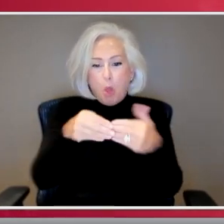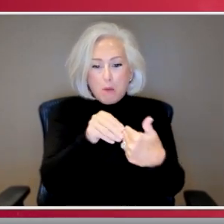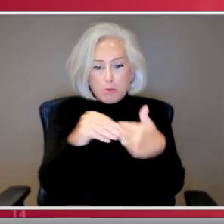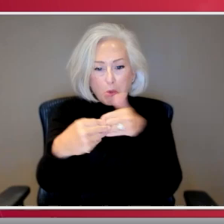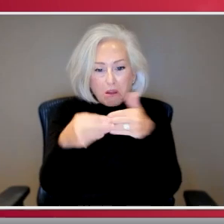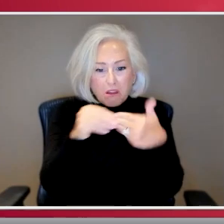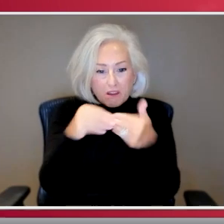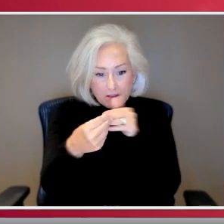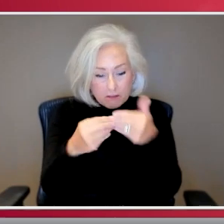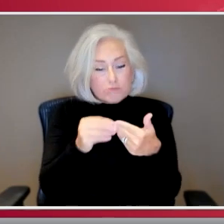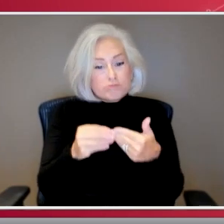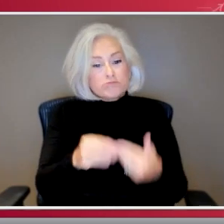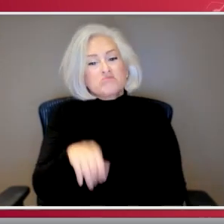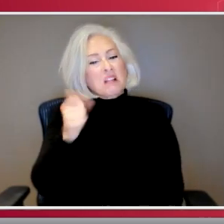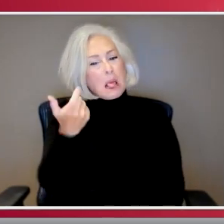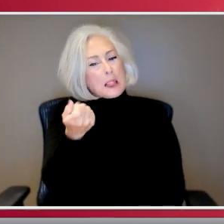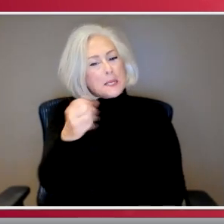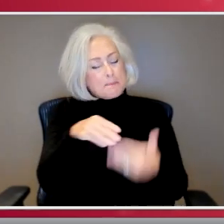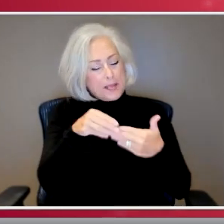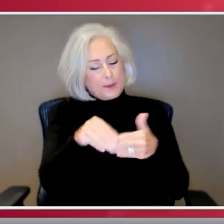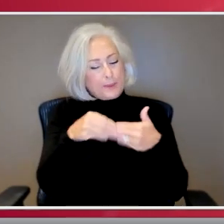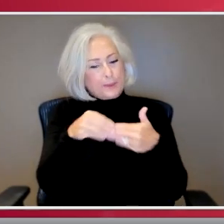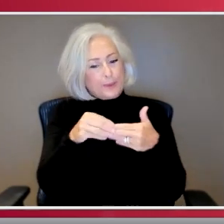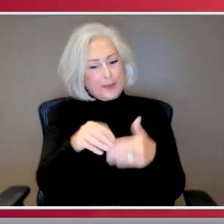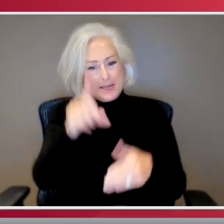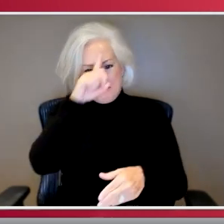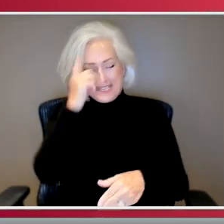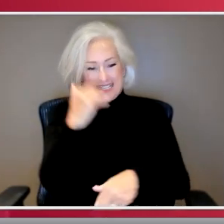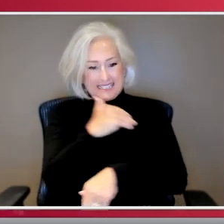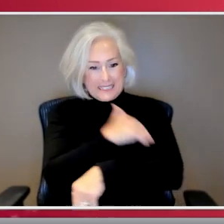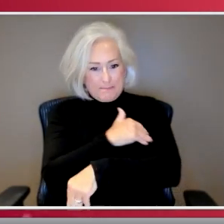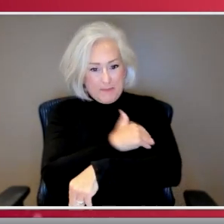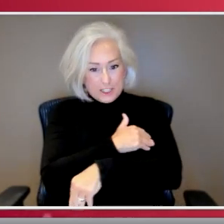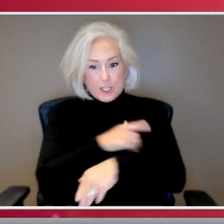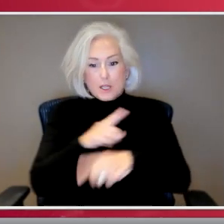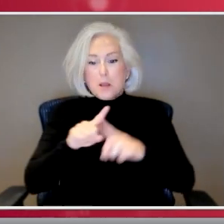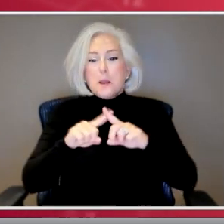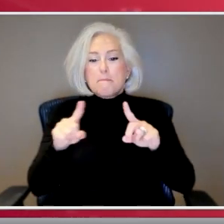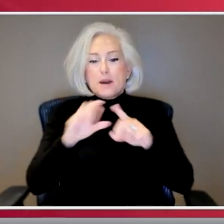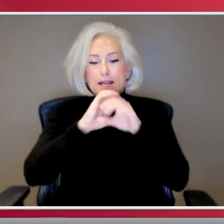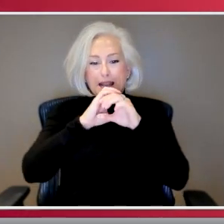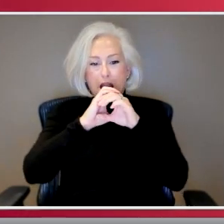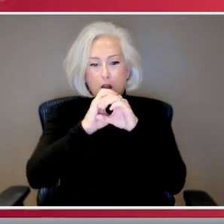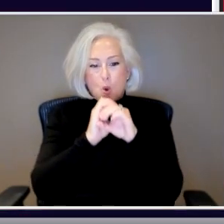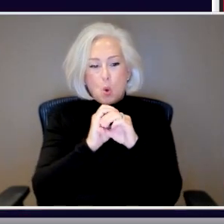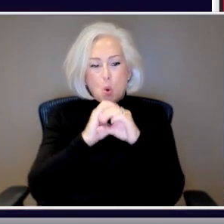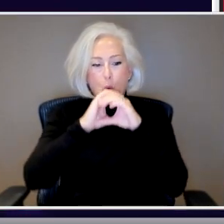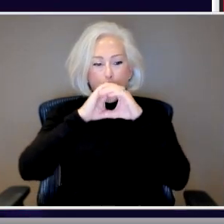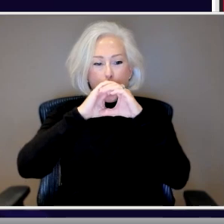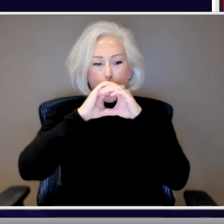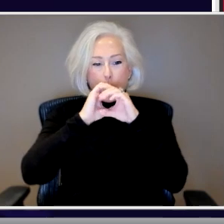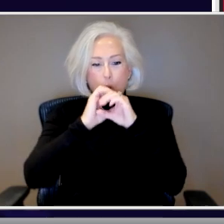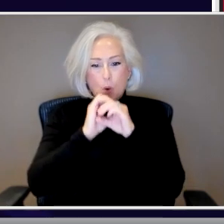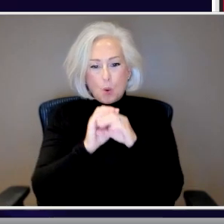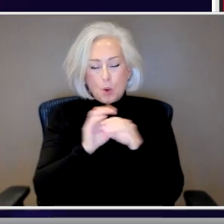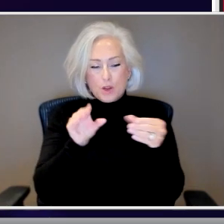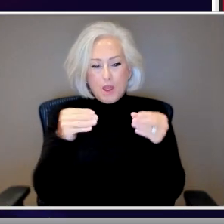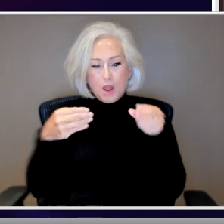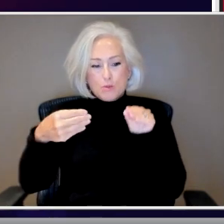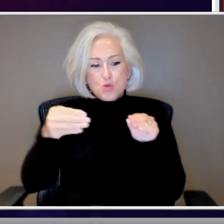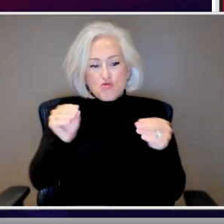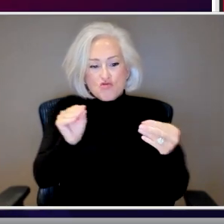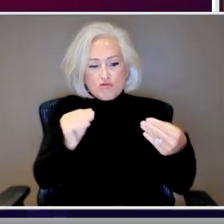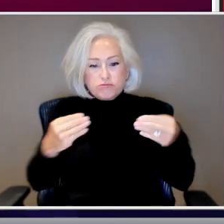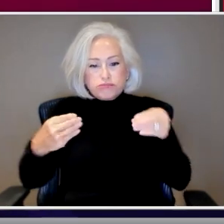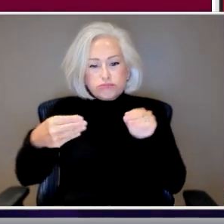muscular, but it's typically fairly elastic, and you can deflect it and move it around as you would like. When